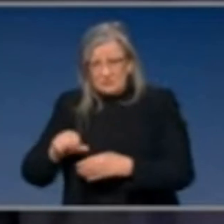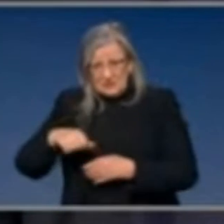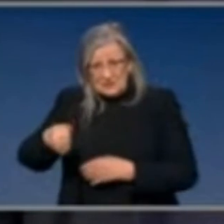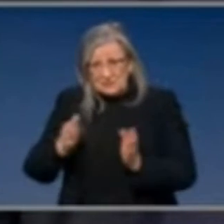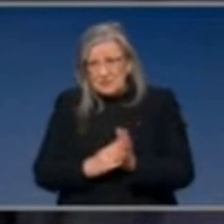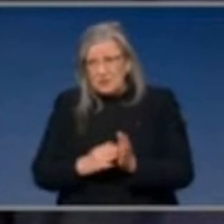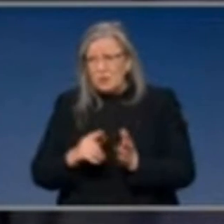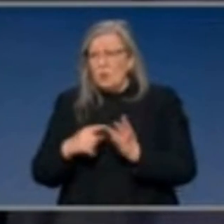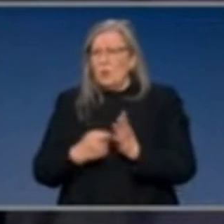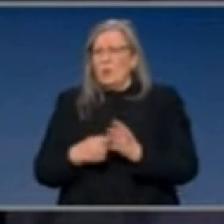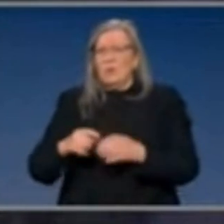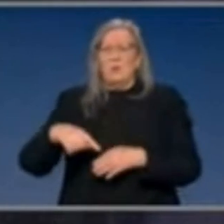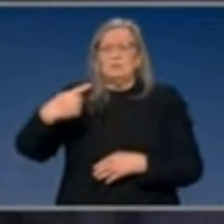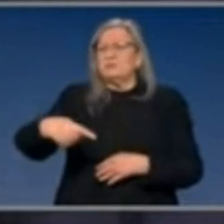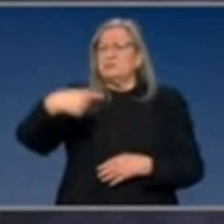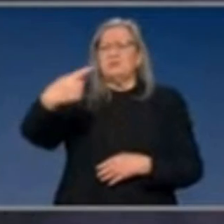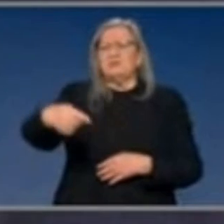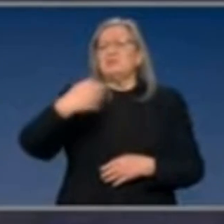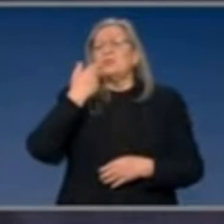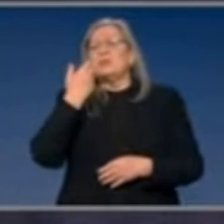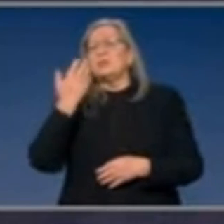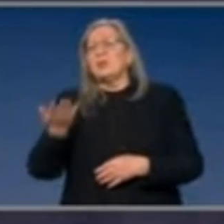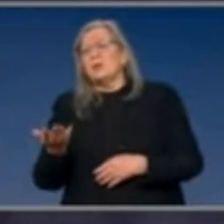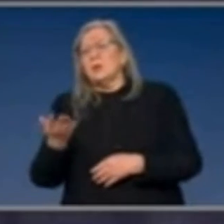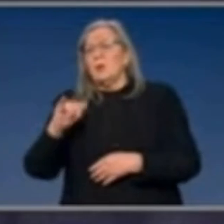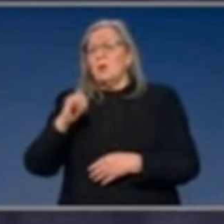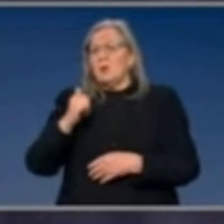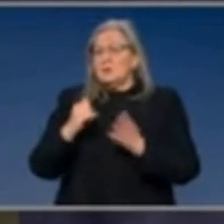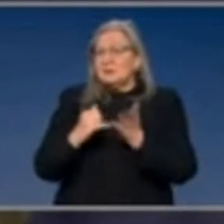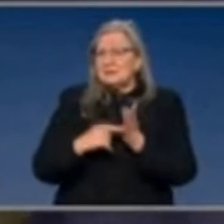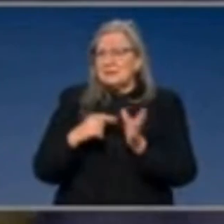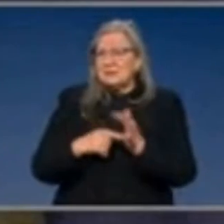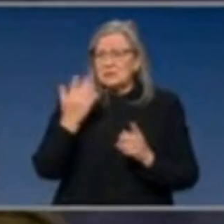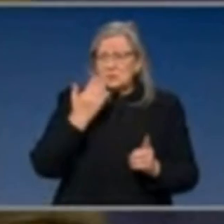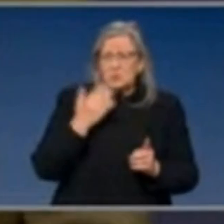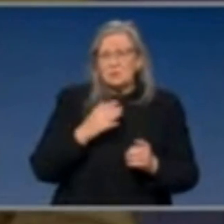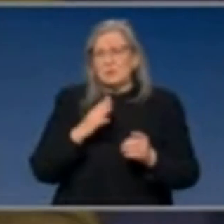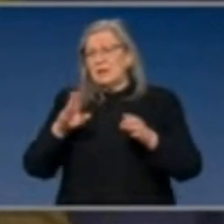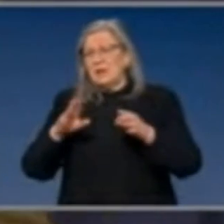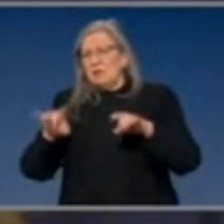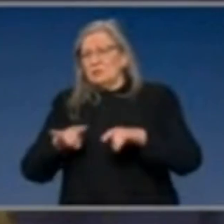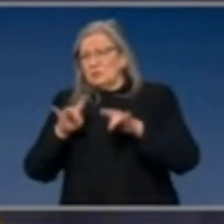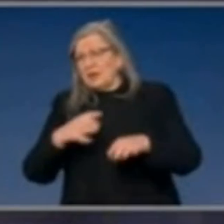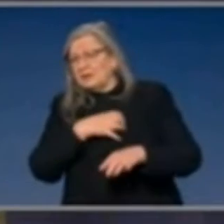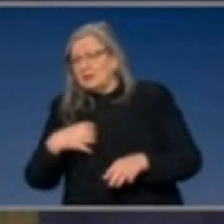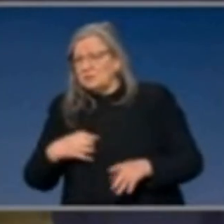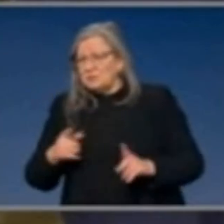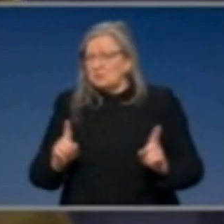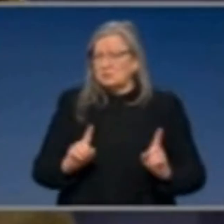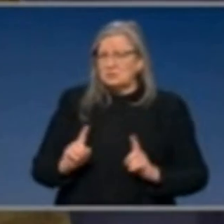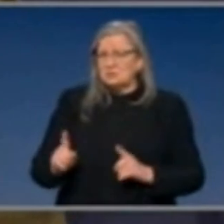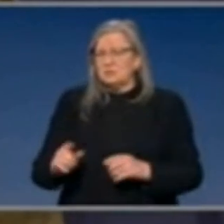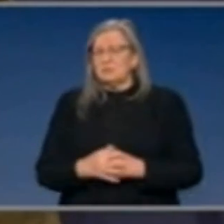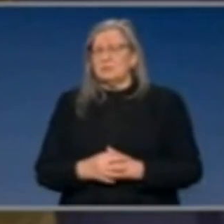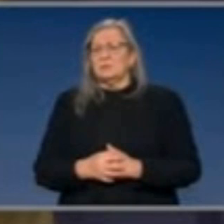between the states and territories and the school, or are the feds involved? Sure. So what we have developed is a youth